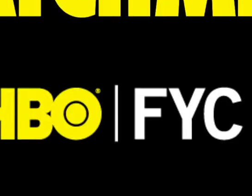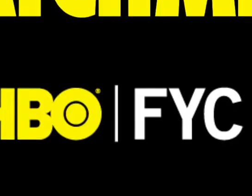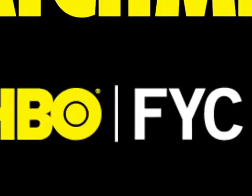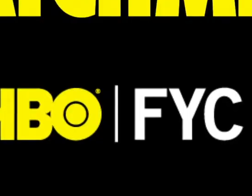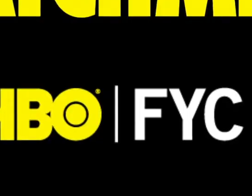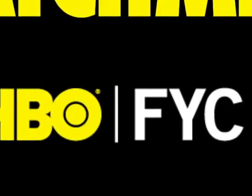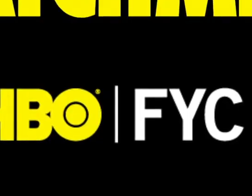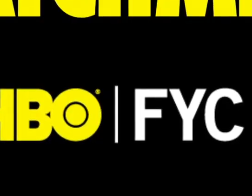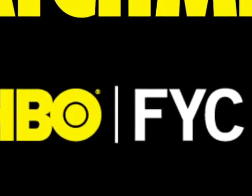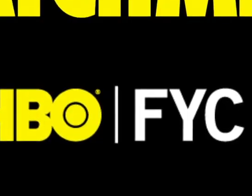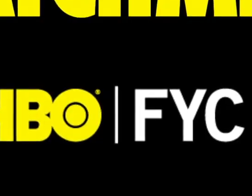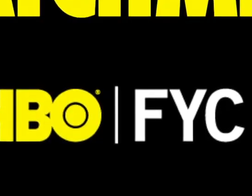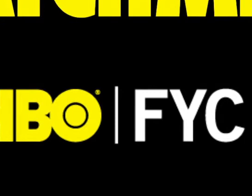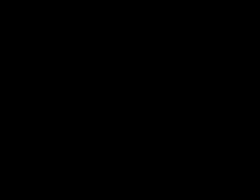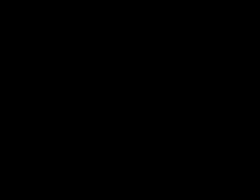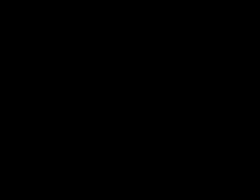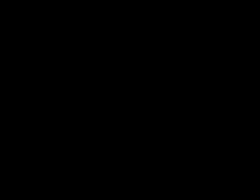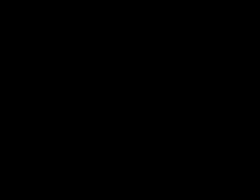ends.